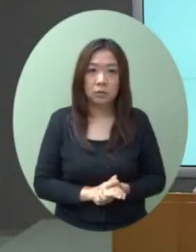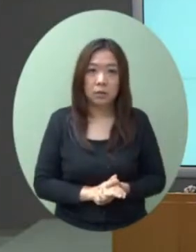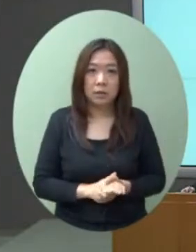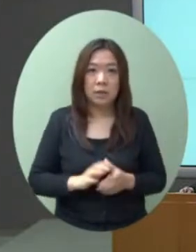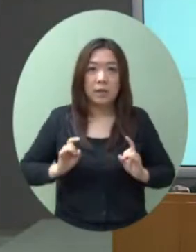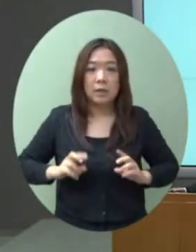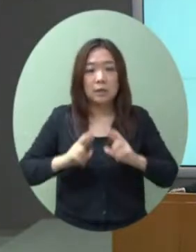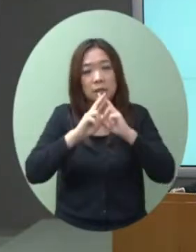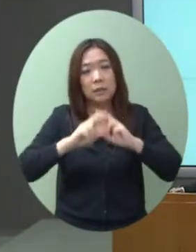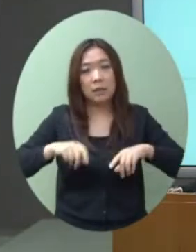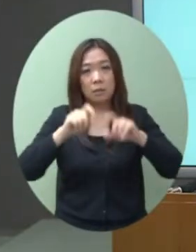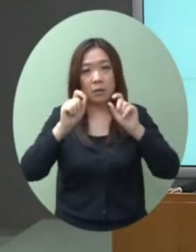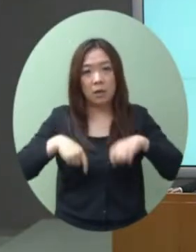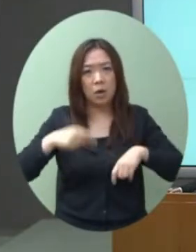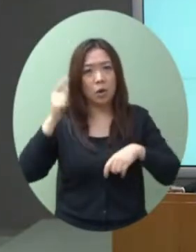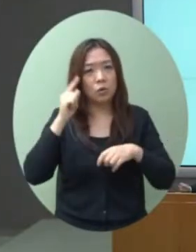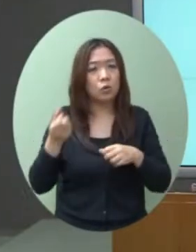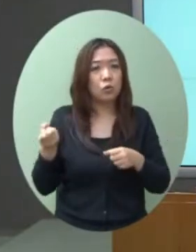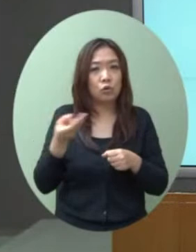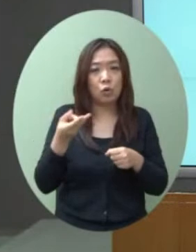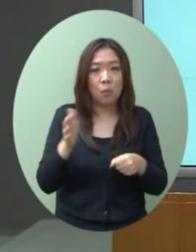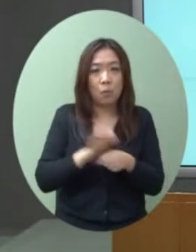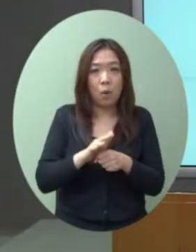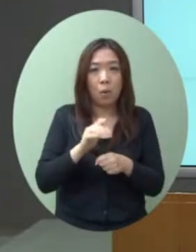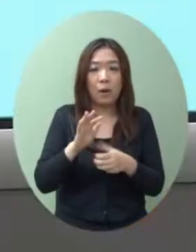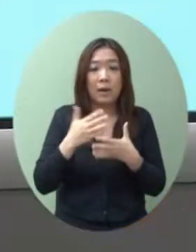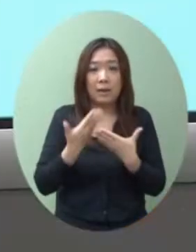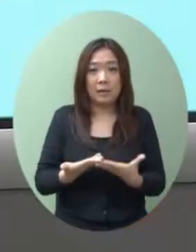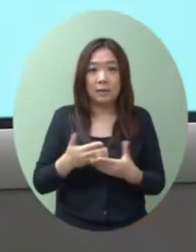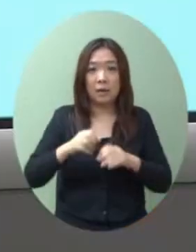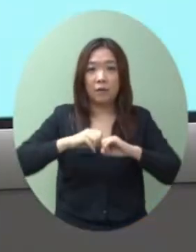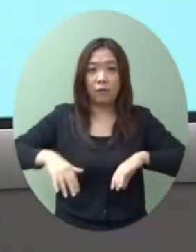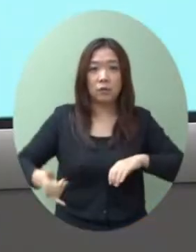privacy concerns of the codes,